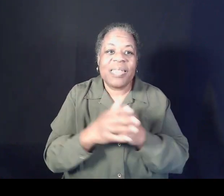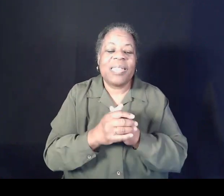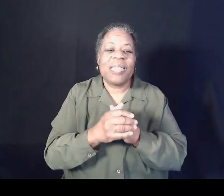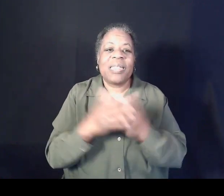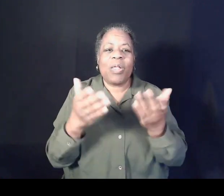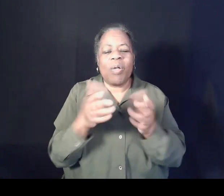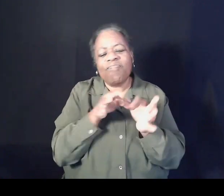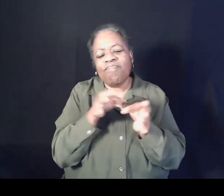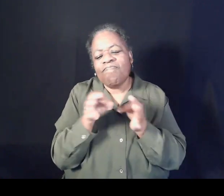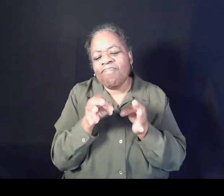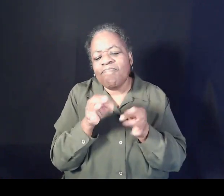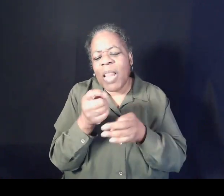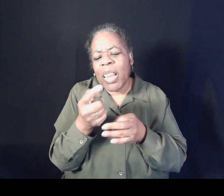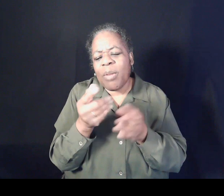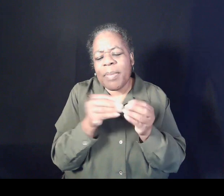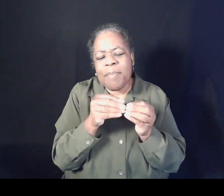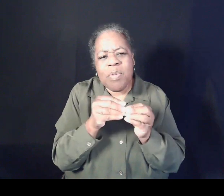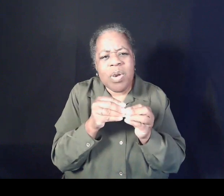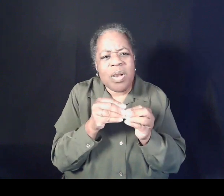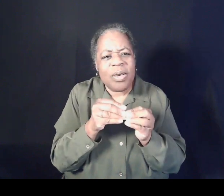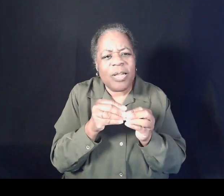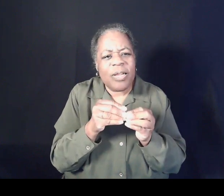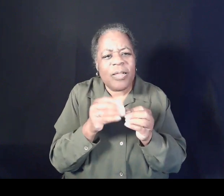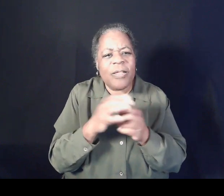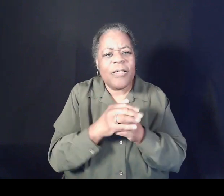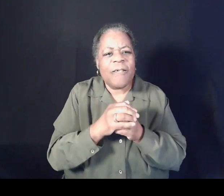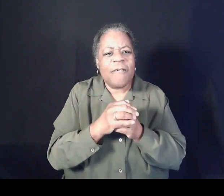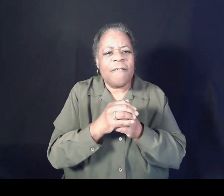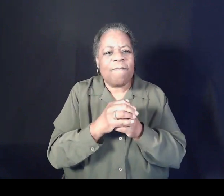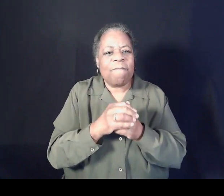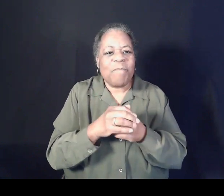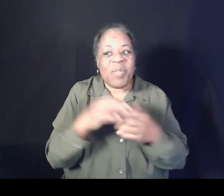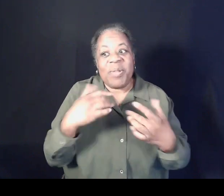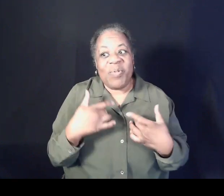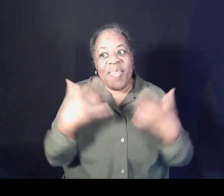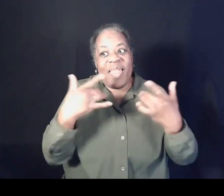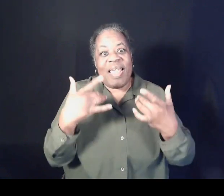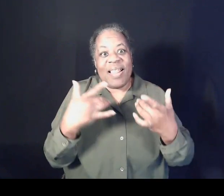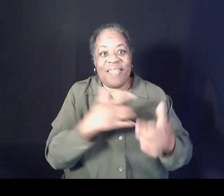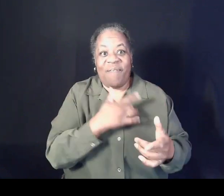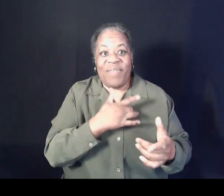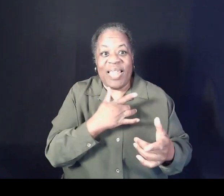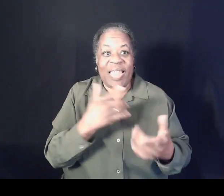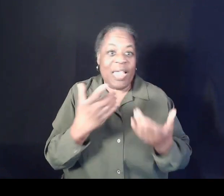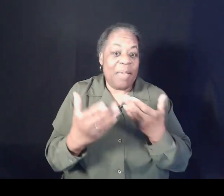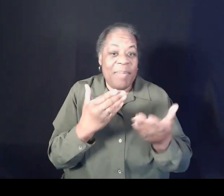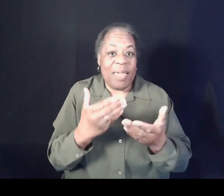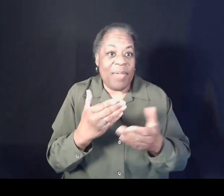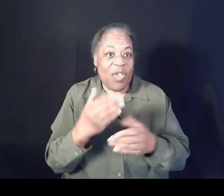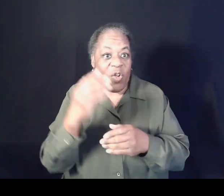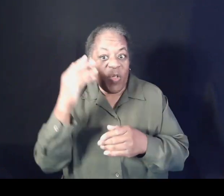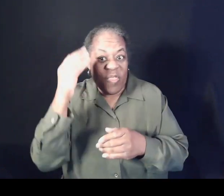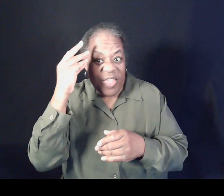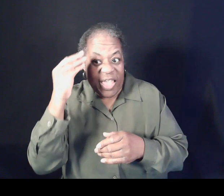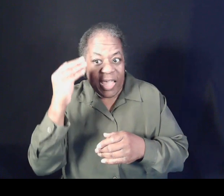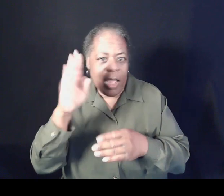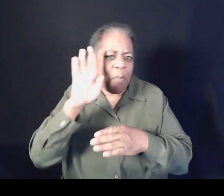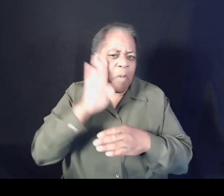just for a few minutes. And as an attempt to lighten the mood here a little bit, some of you are wondering what Brian might be doing next.